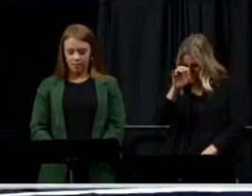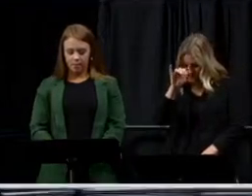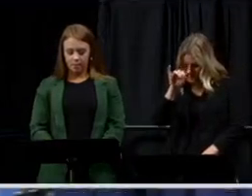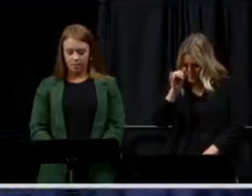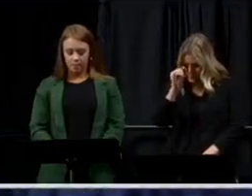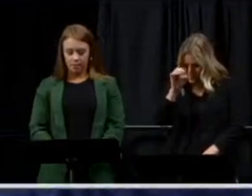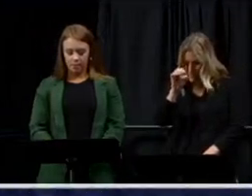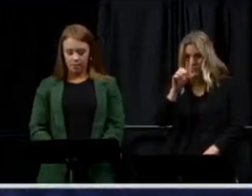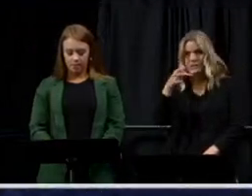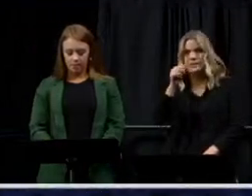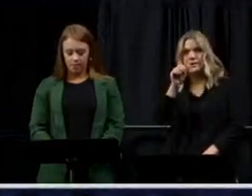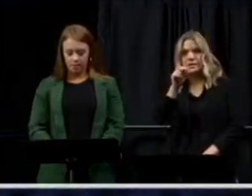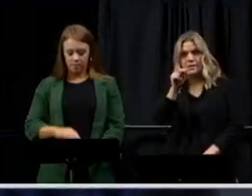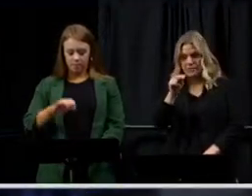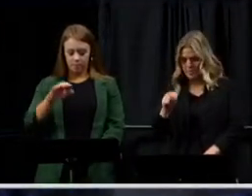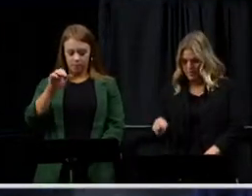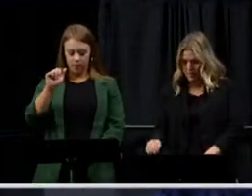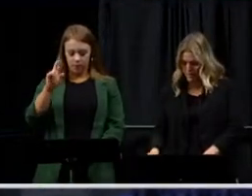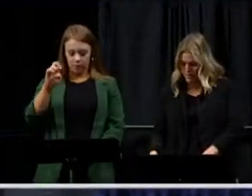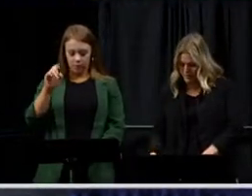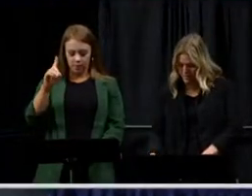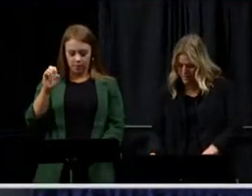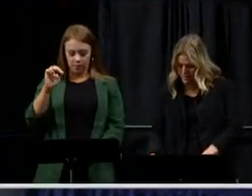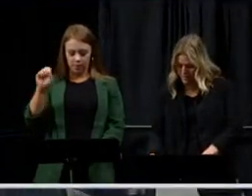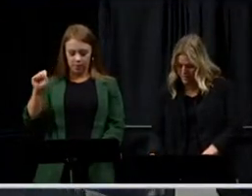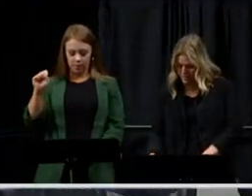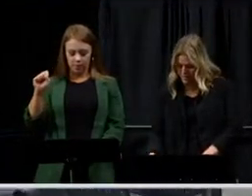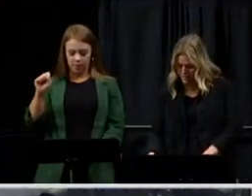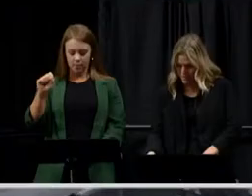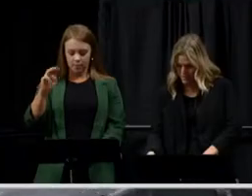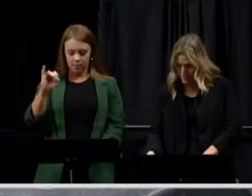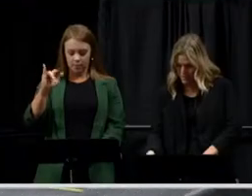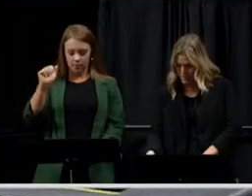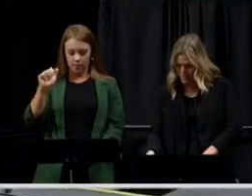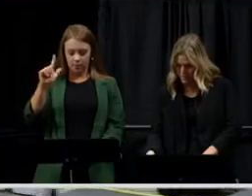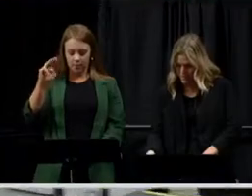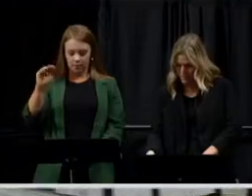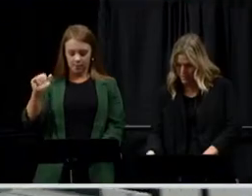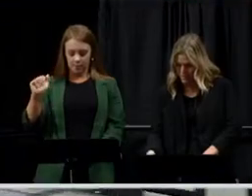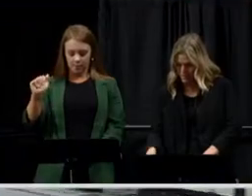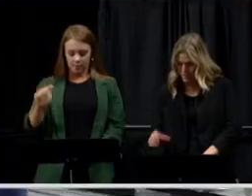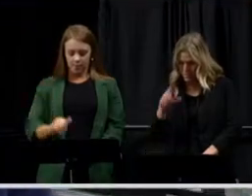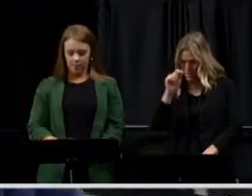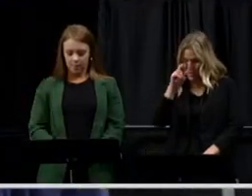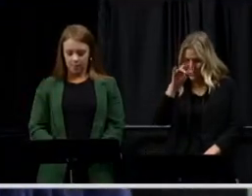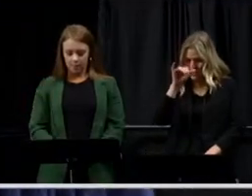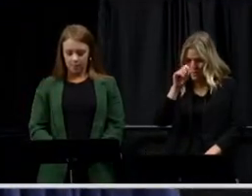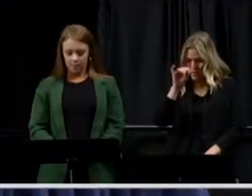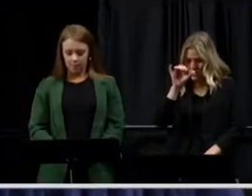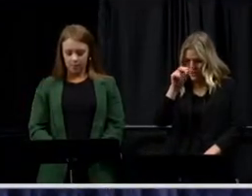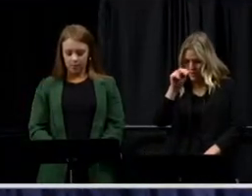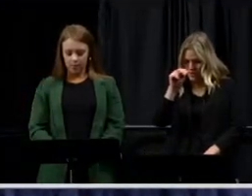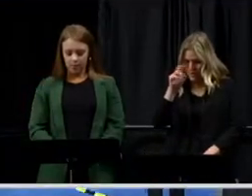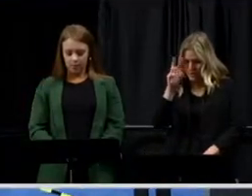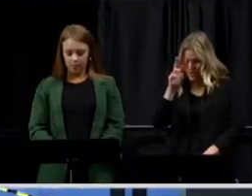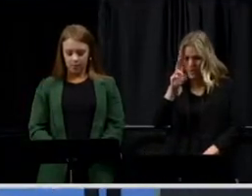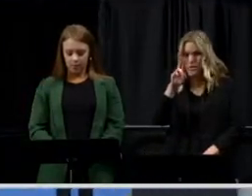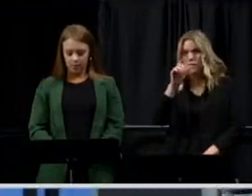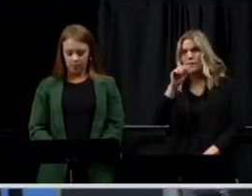Pan. Eridis Kita Amani Niamin. Tristan Wiley